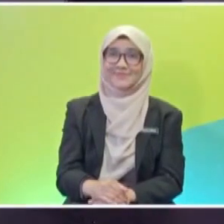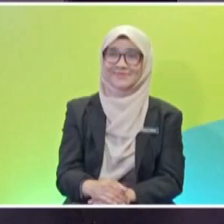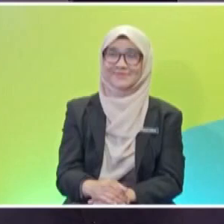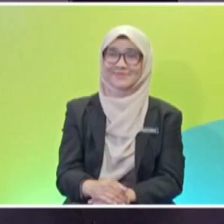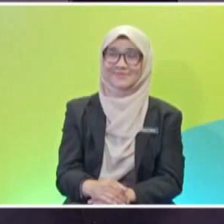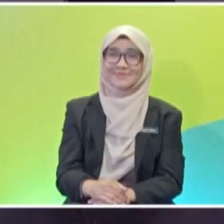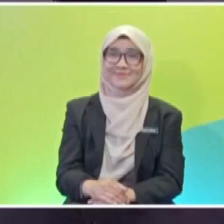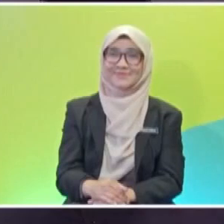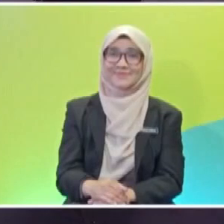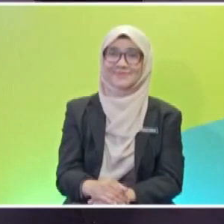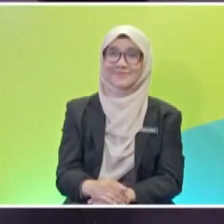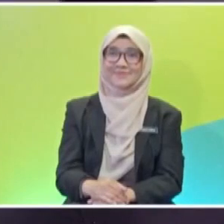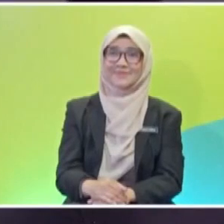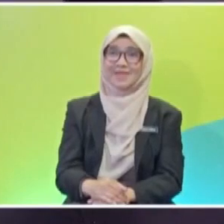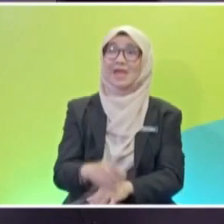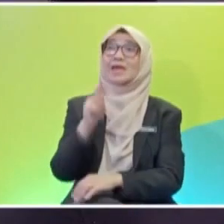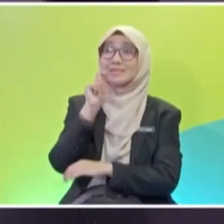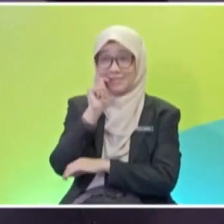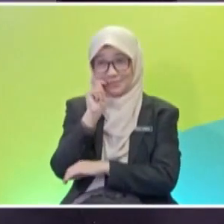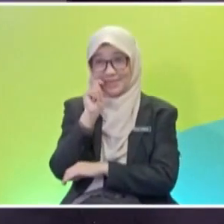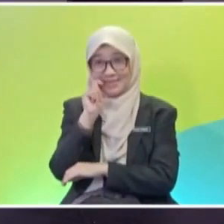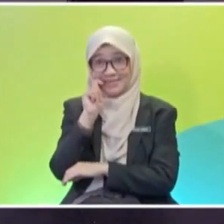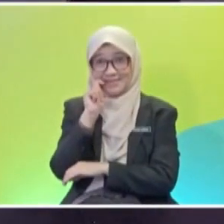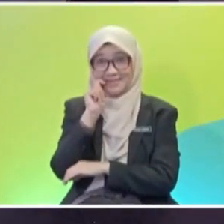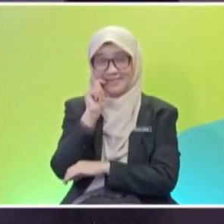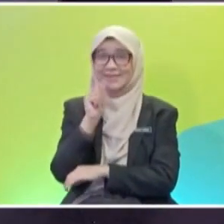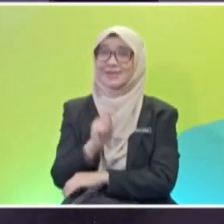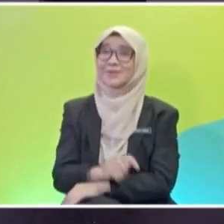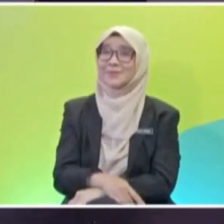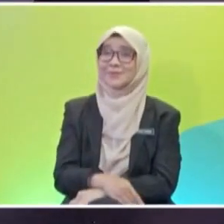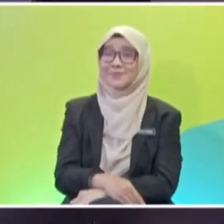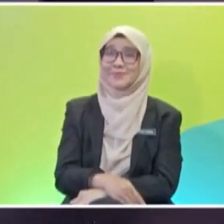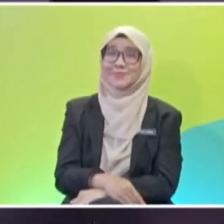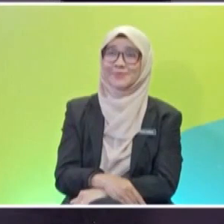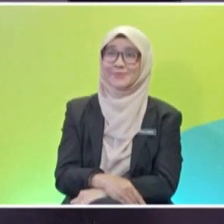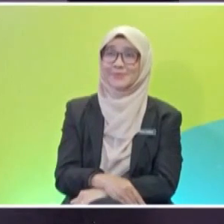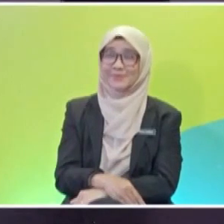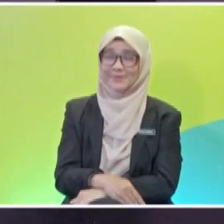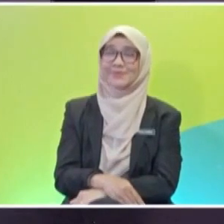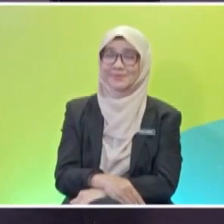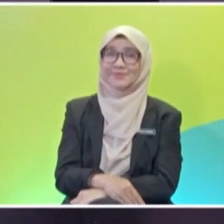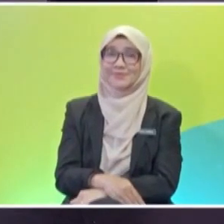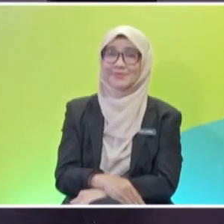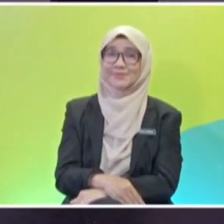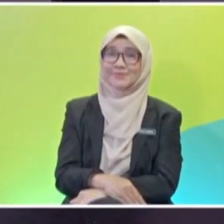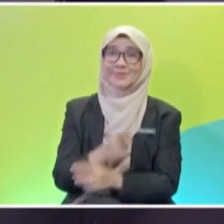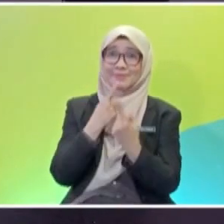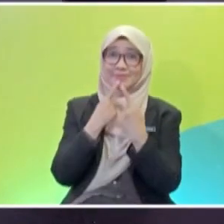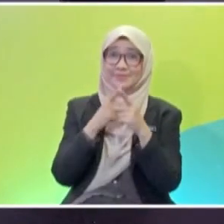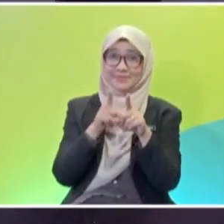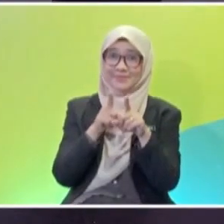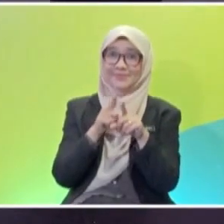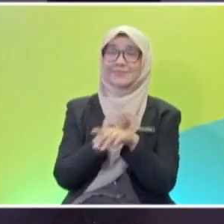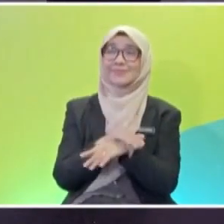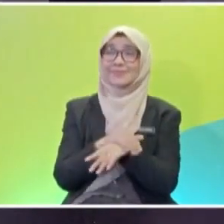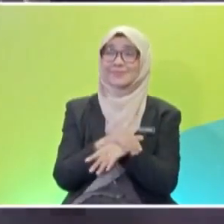go. Okay. Thivya, yes. Let's have you responding to both questions as possible. All right. Off